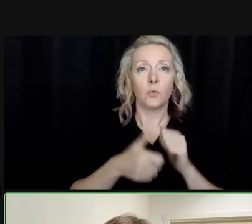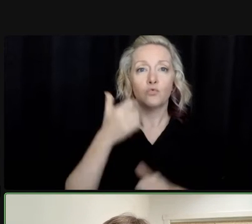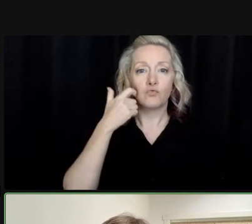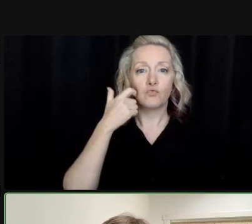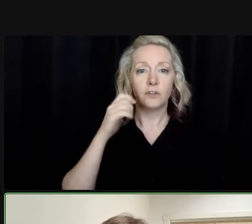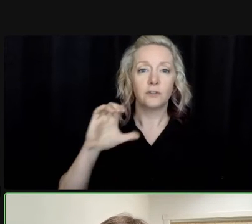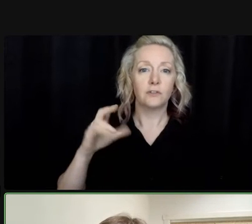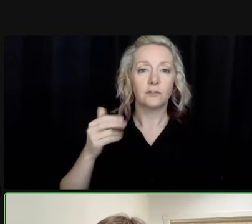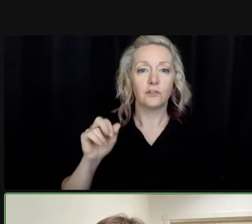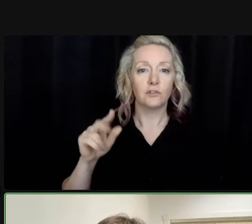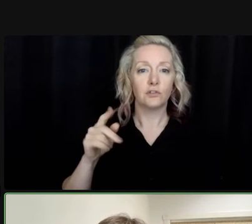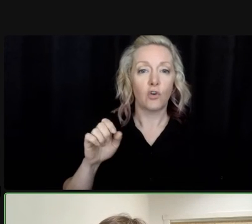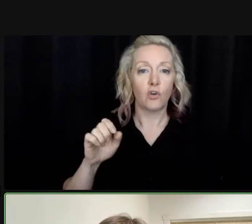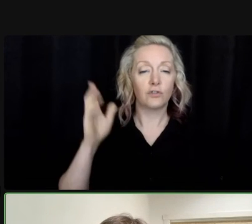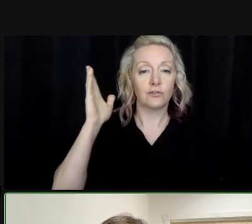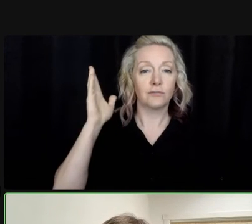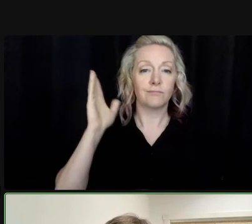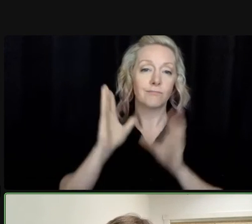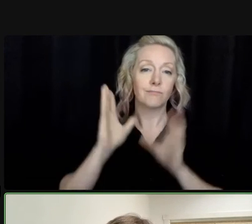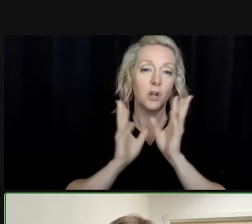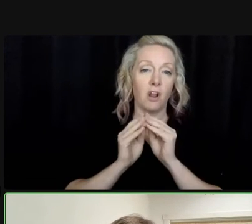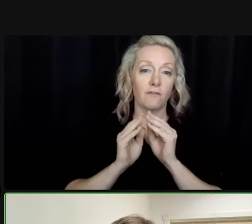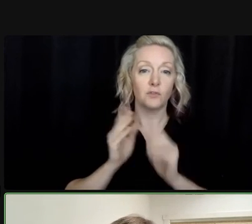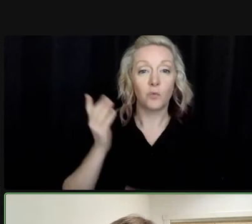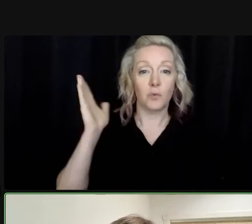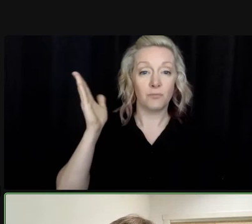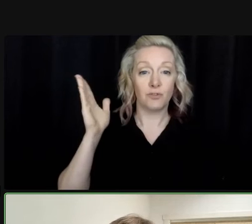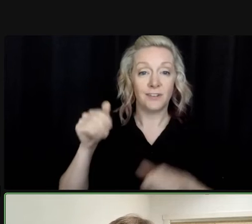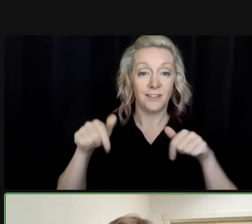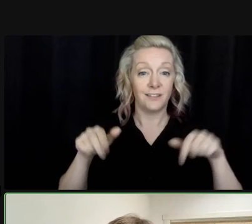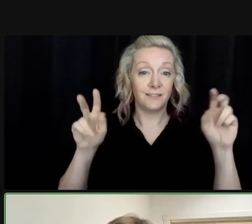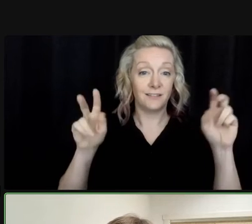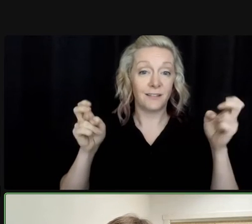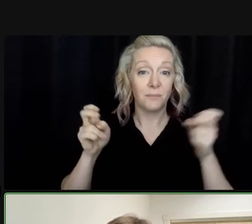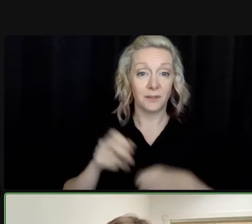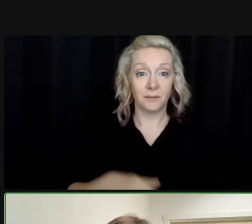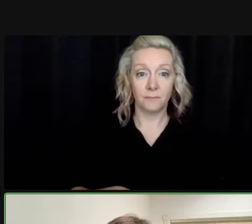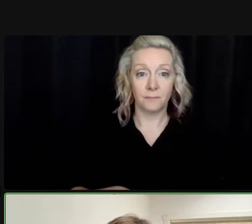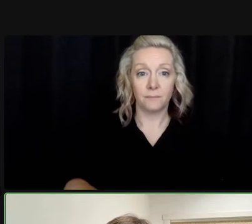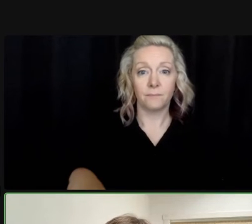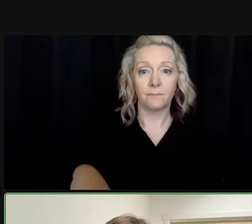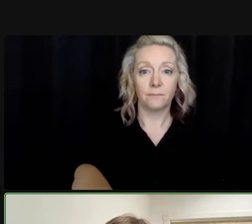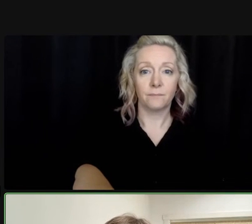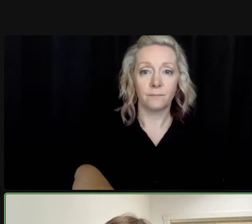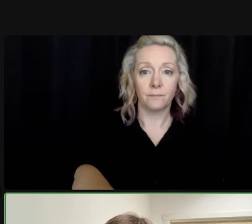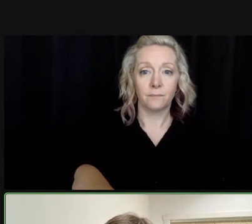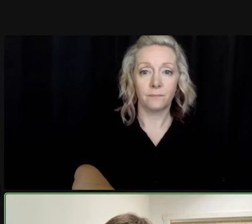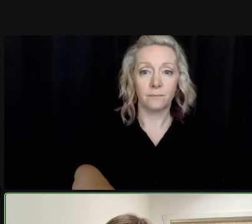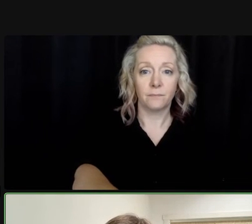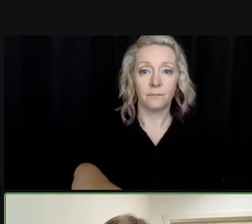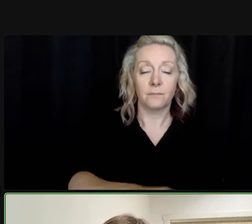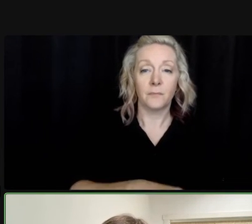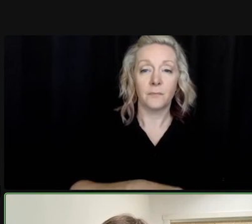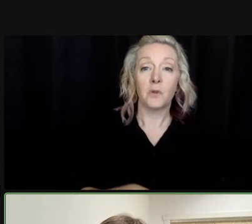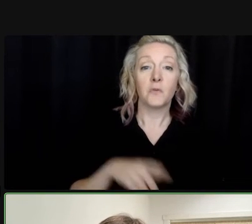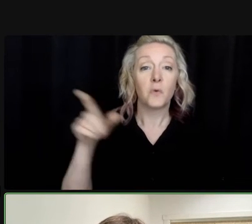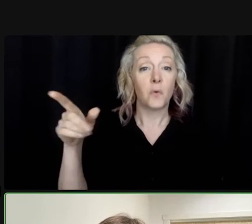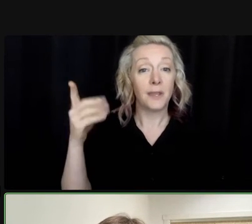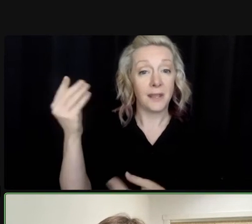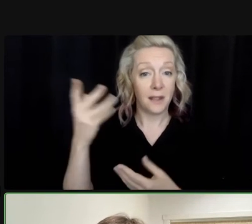Charge conference where we did this presentation. And I'm doing it with his blessings.